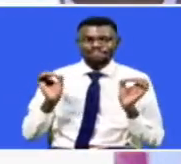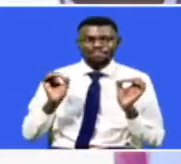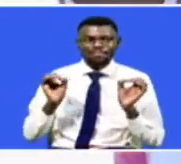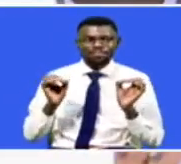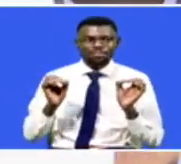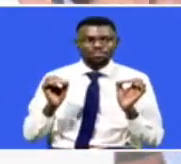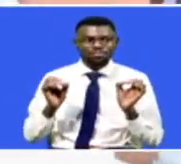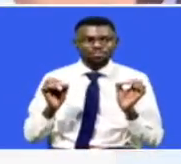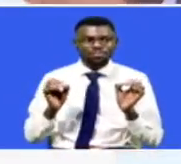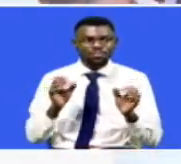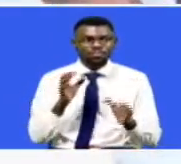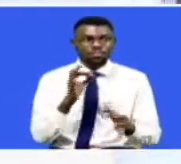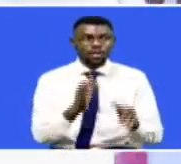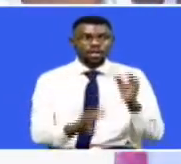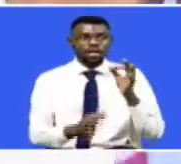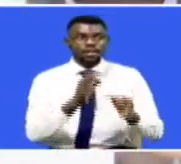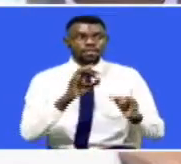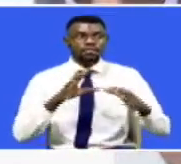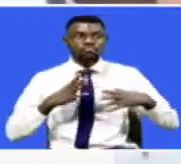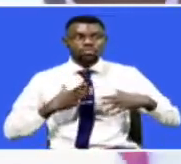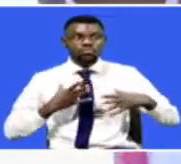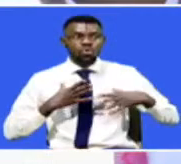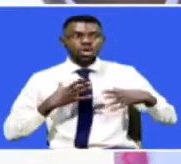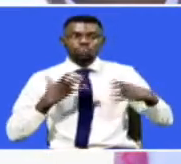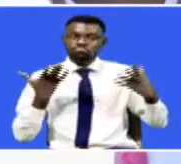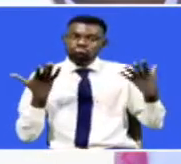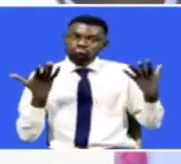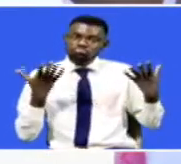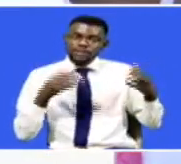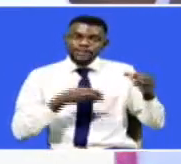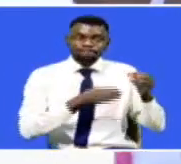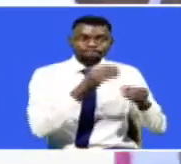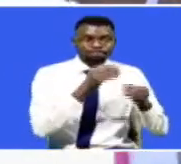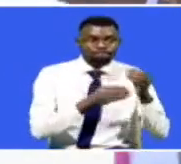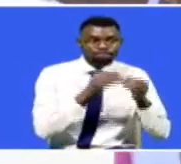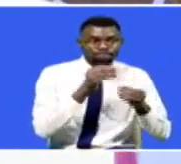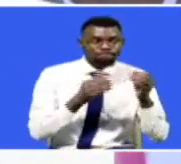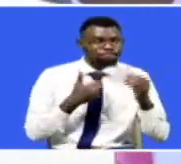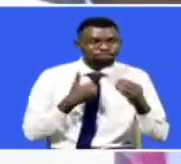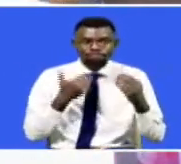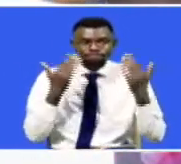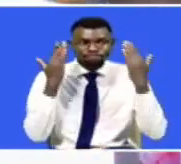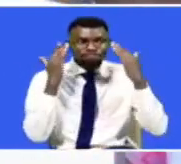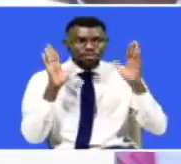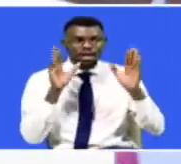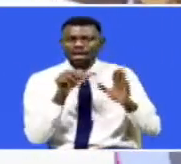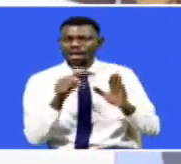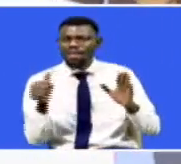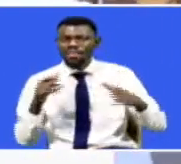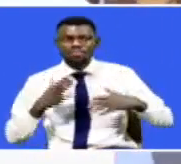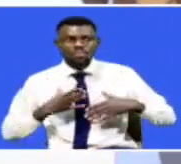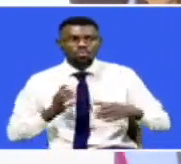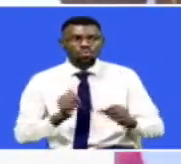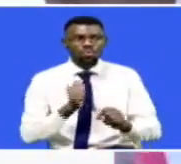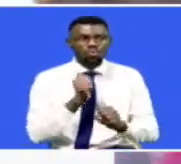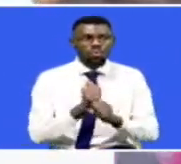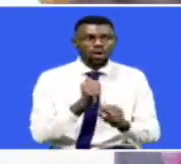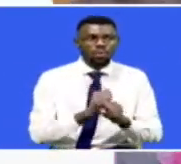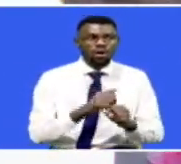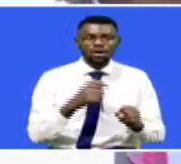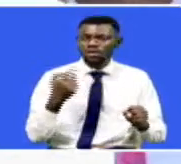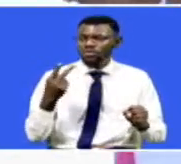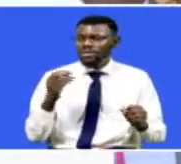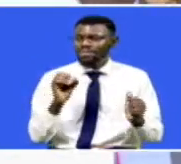hivyo, kama watu walienda wakafanya mambo yao, mimi hapo siko. Haya, watu wengine walifanya kazi kutoka